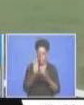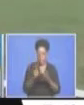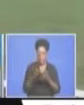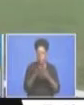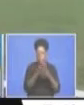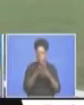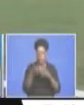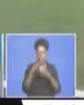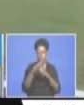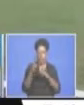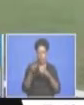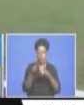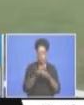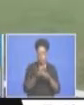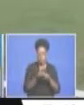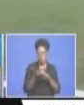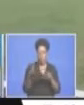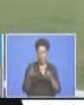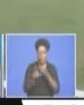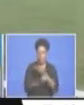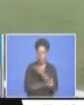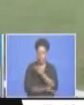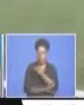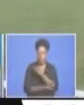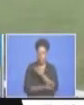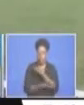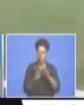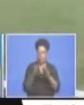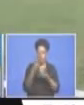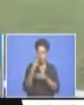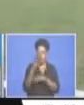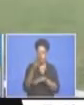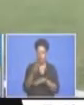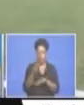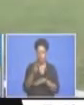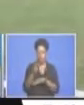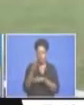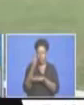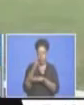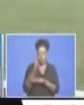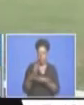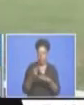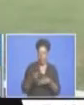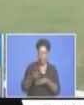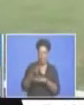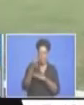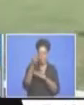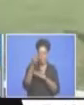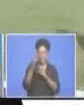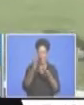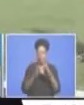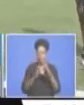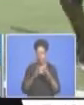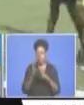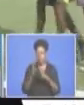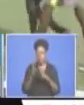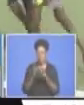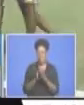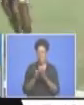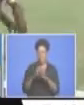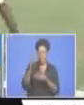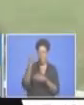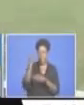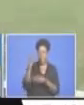American region as well as the Caribbean. And so I'm looking for an elevated level of competition. I think we will